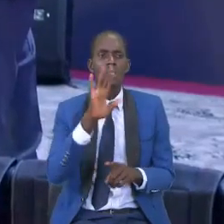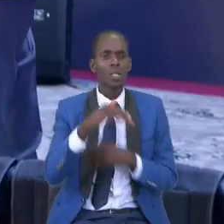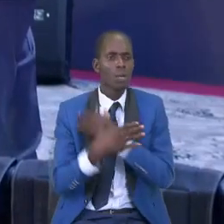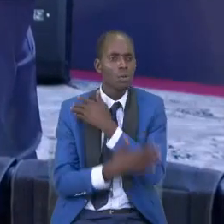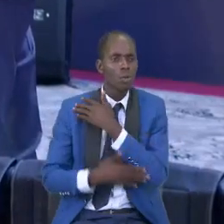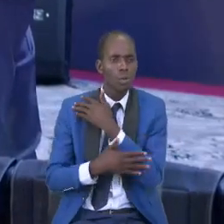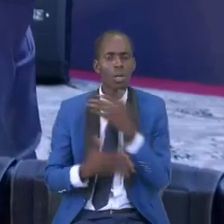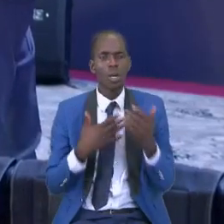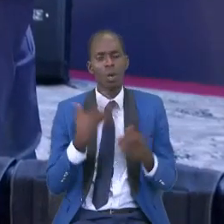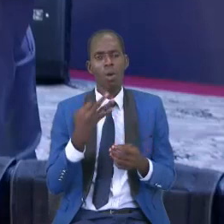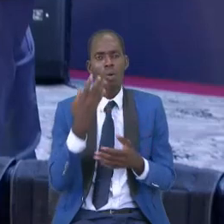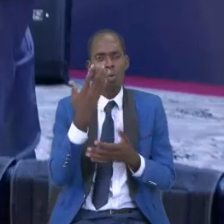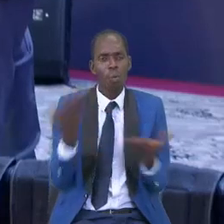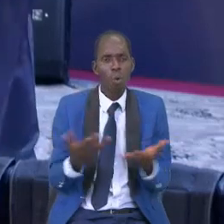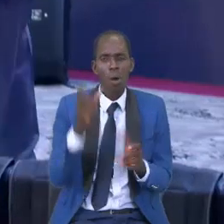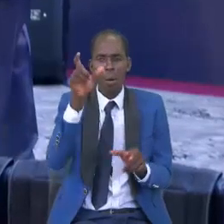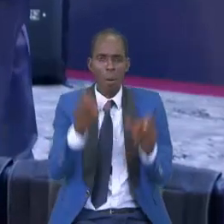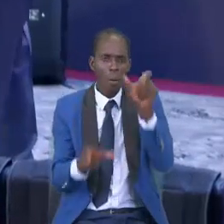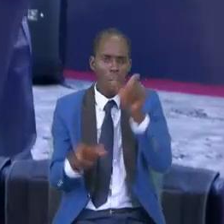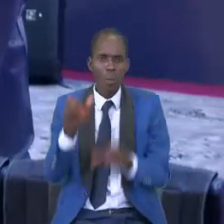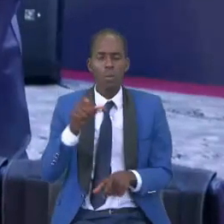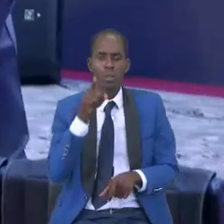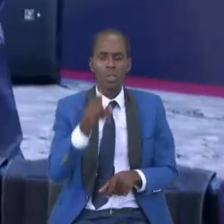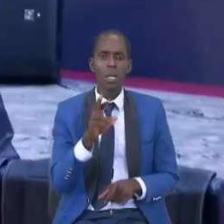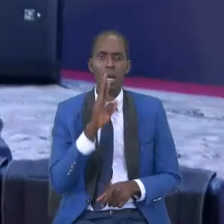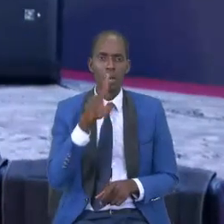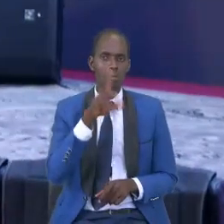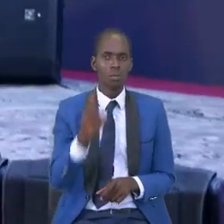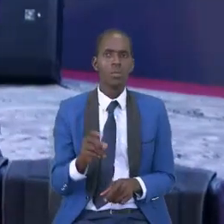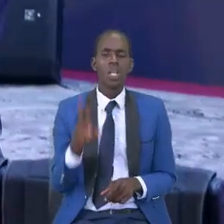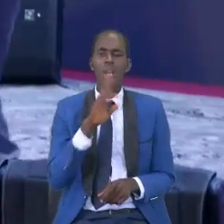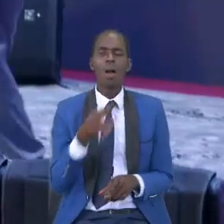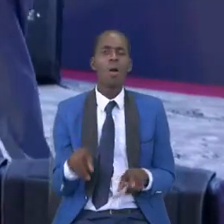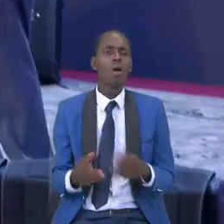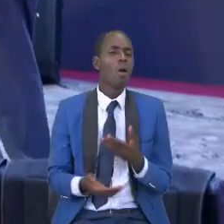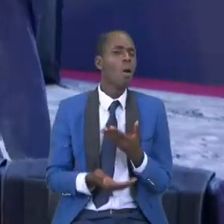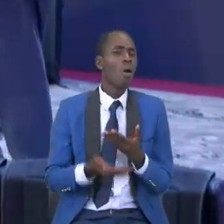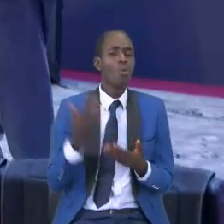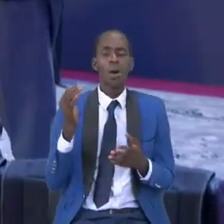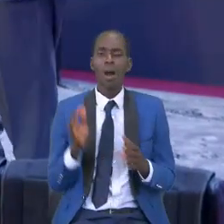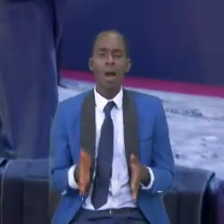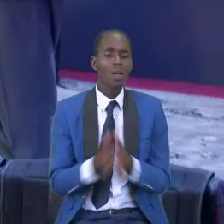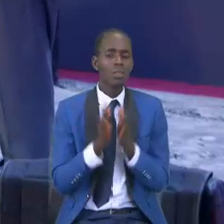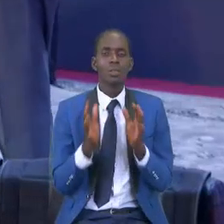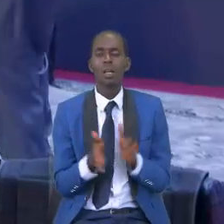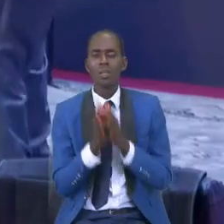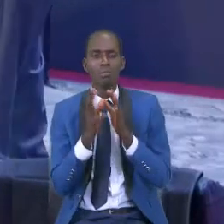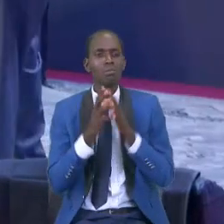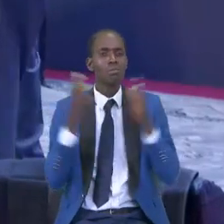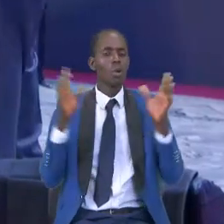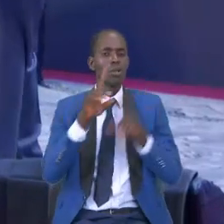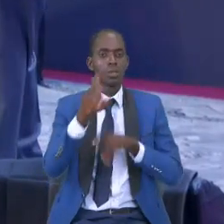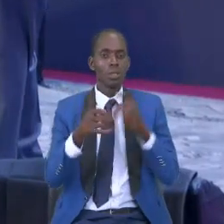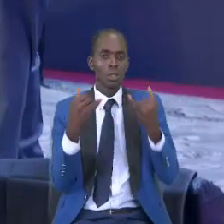were like almost exhaustive in all the questions they were asking. Look at verse 9. In verse 9, he said